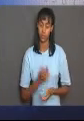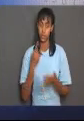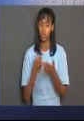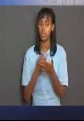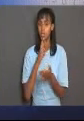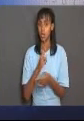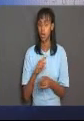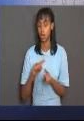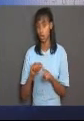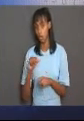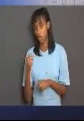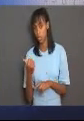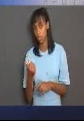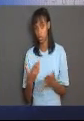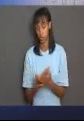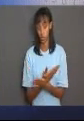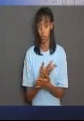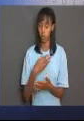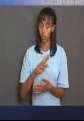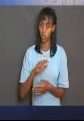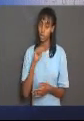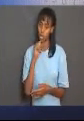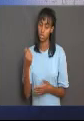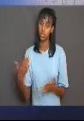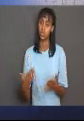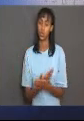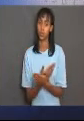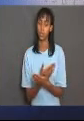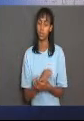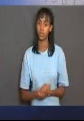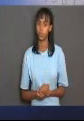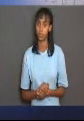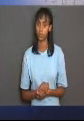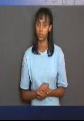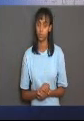These are either renewable or non-renewable.